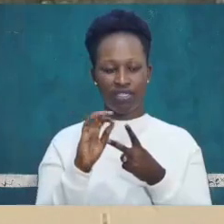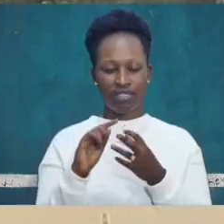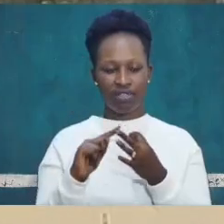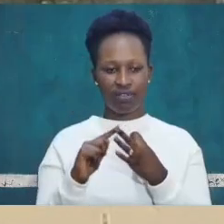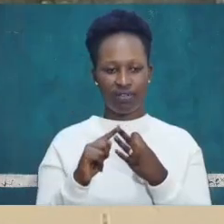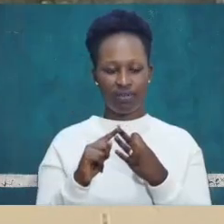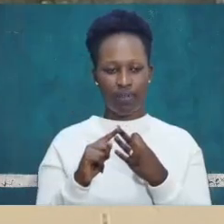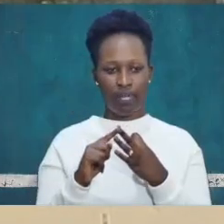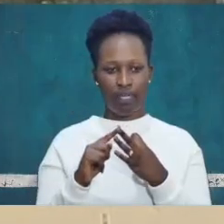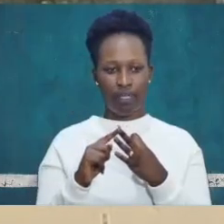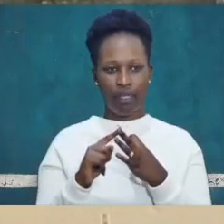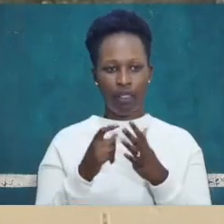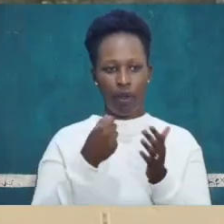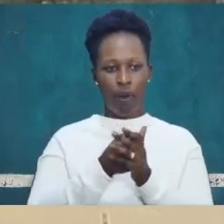and